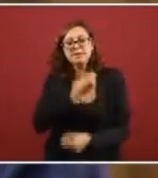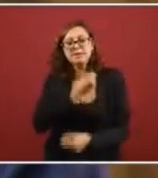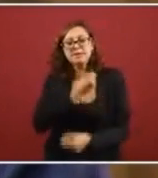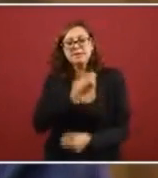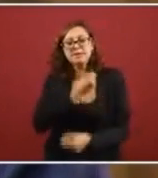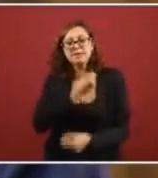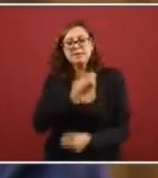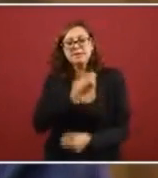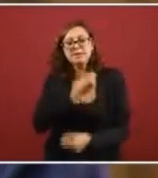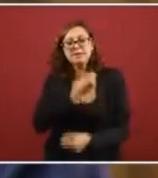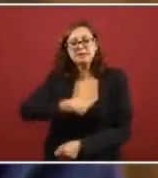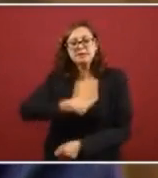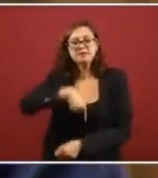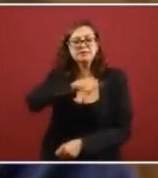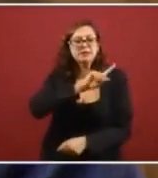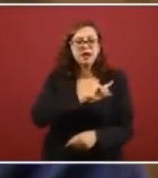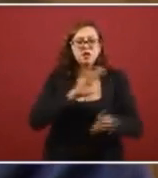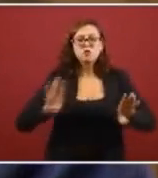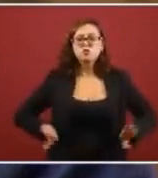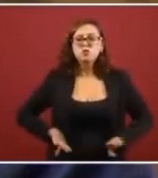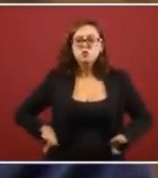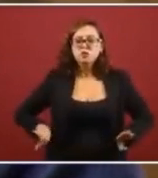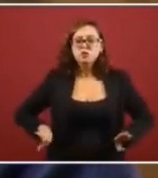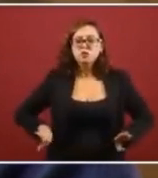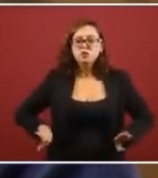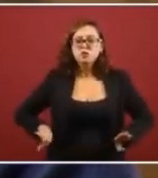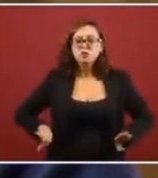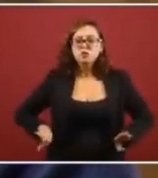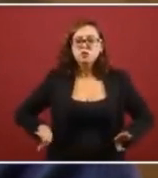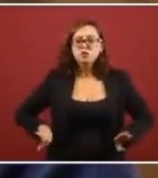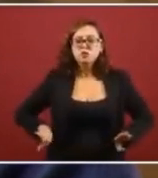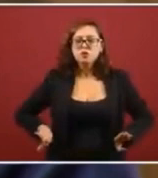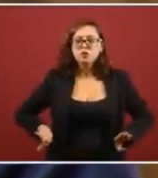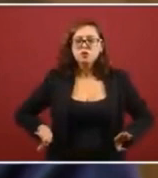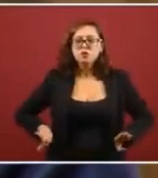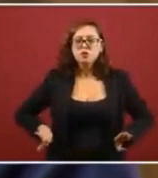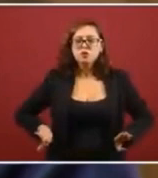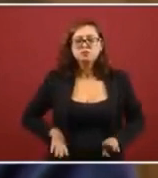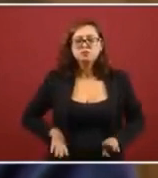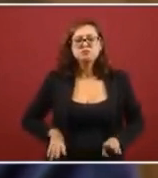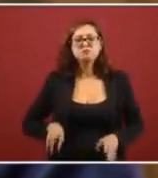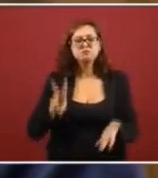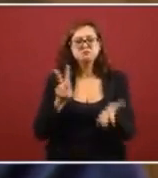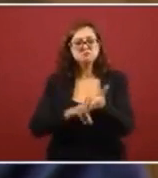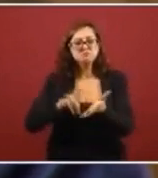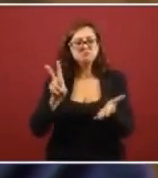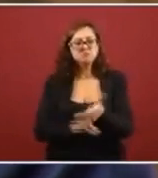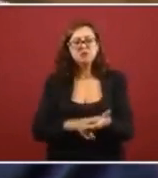full of values moral and spiritual